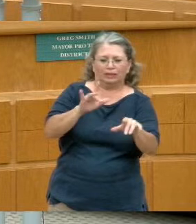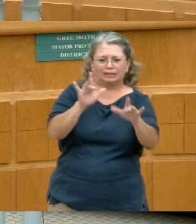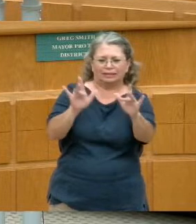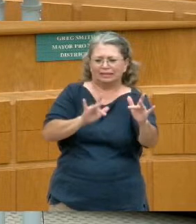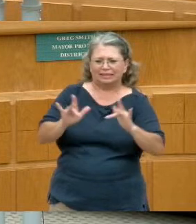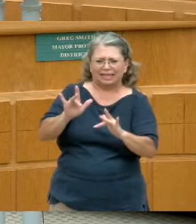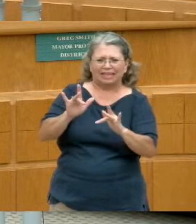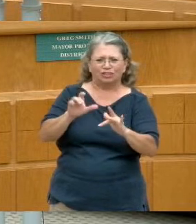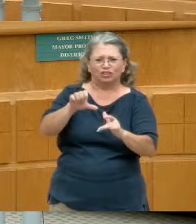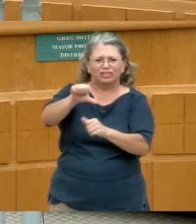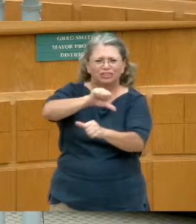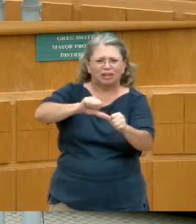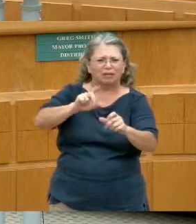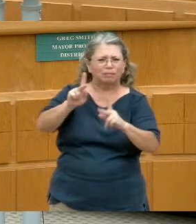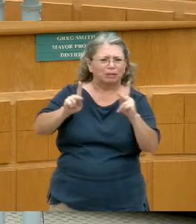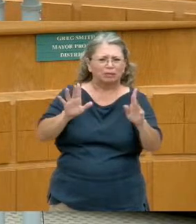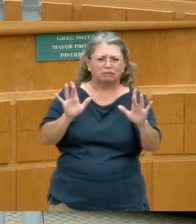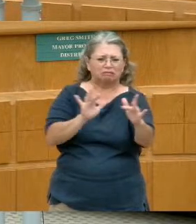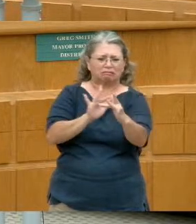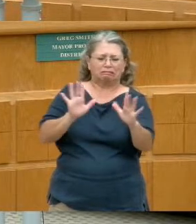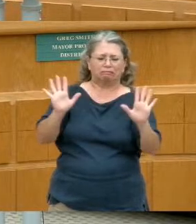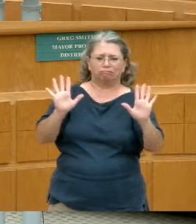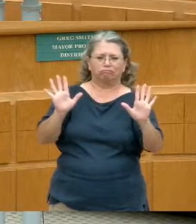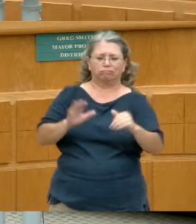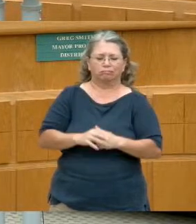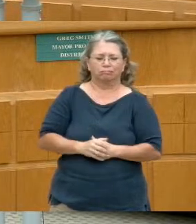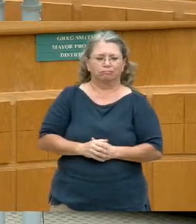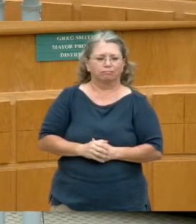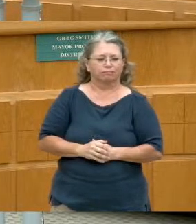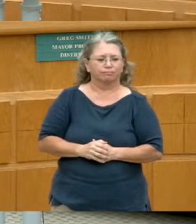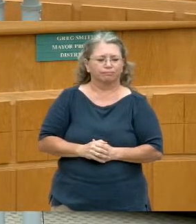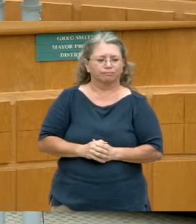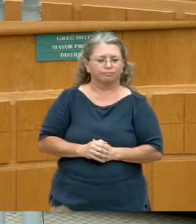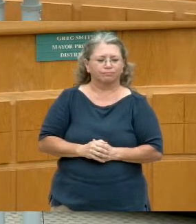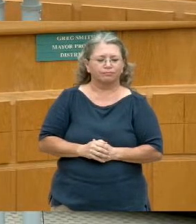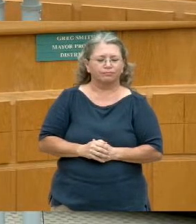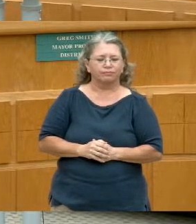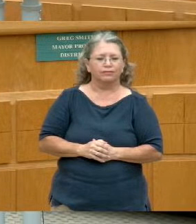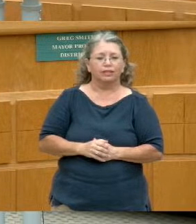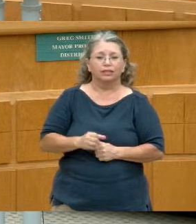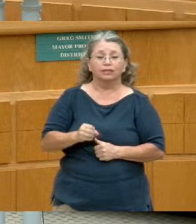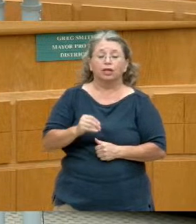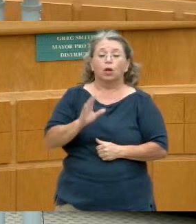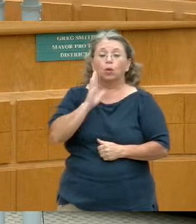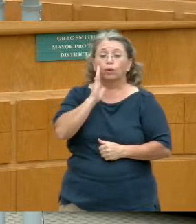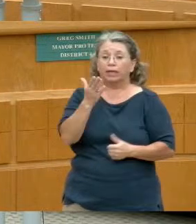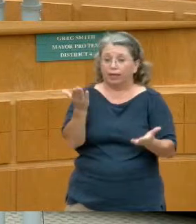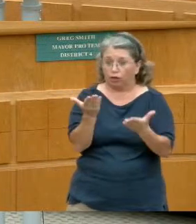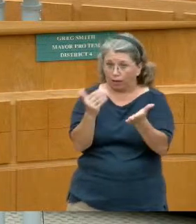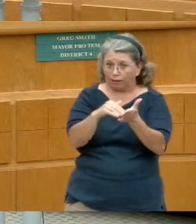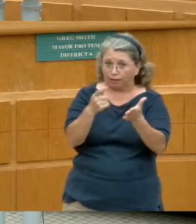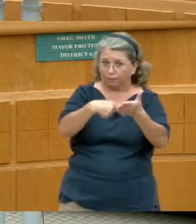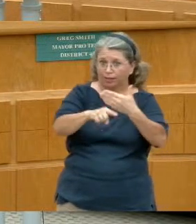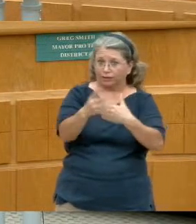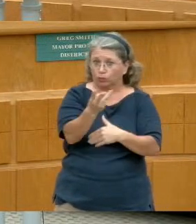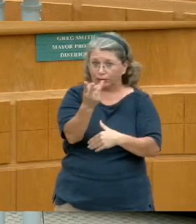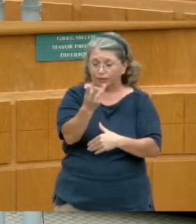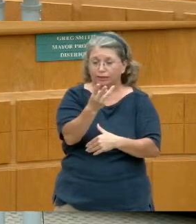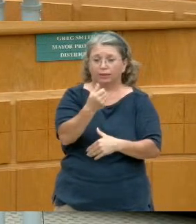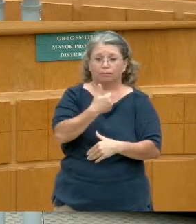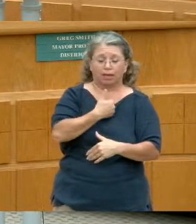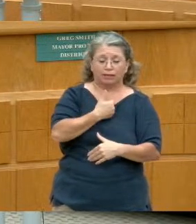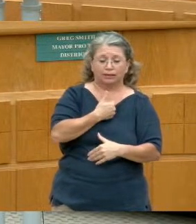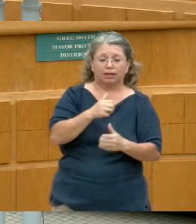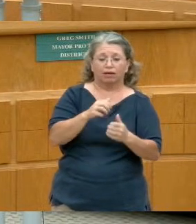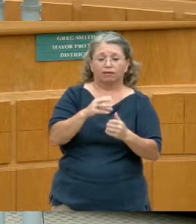there's a vaccine, basically, with the virus. So we'll be back here next Wednesday, myself and that other group of elected